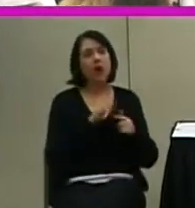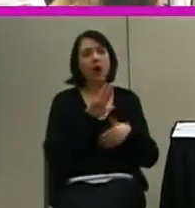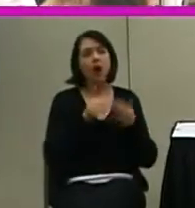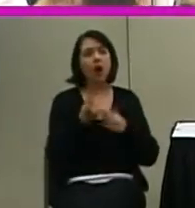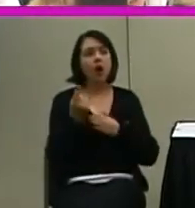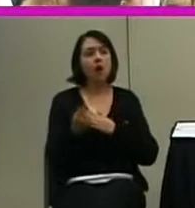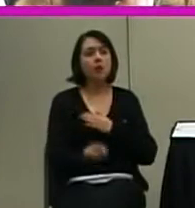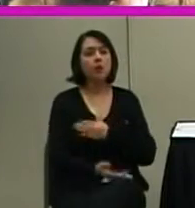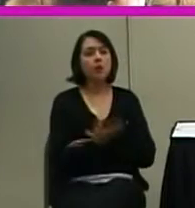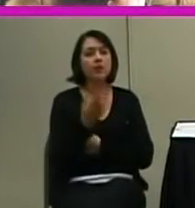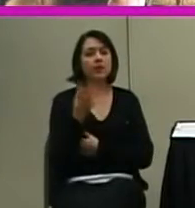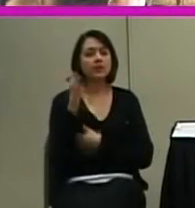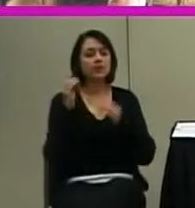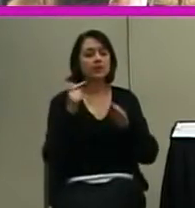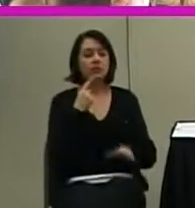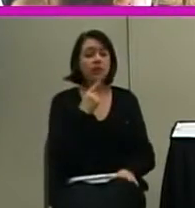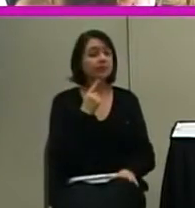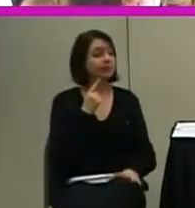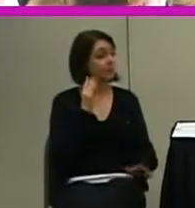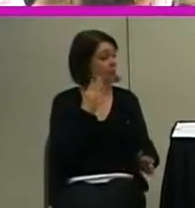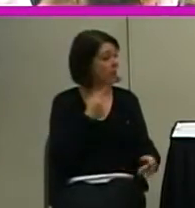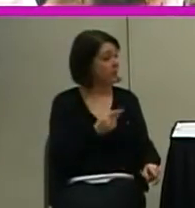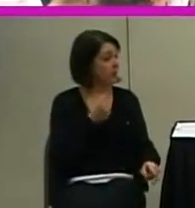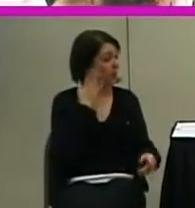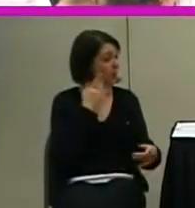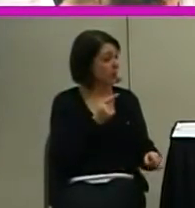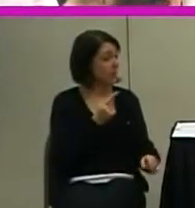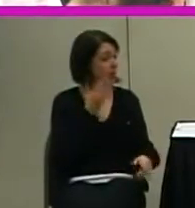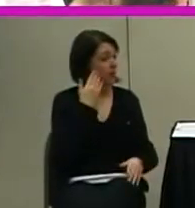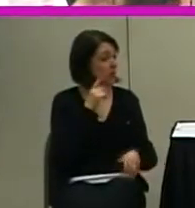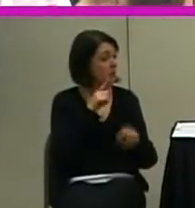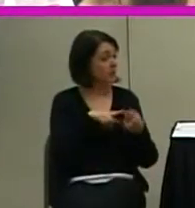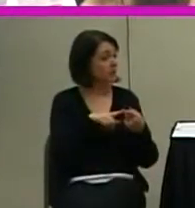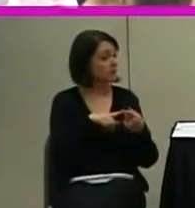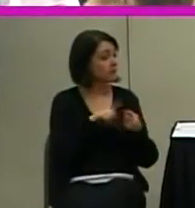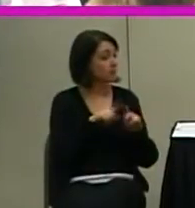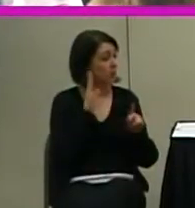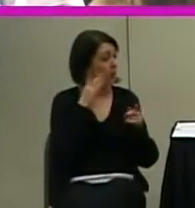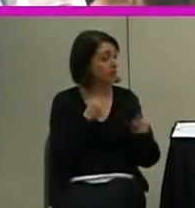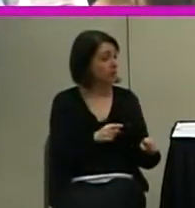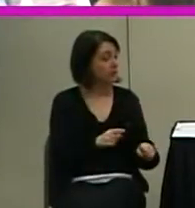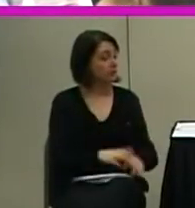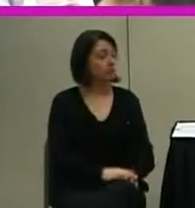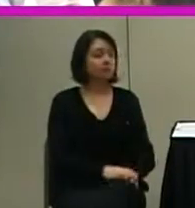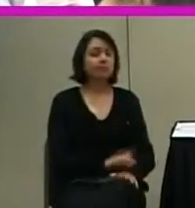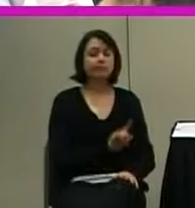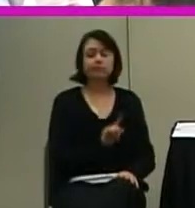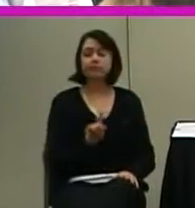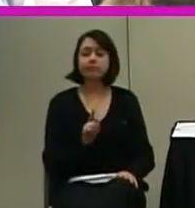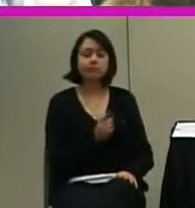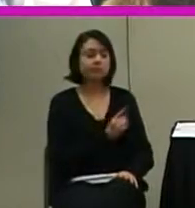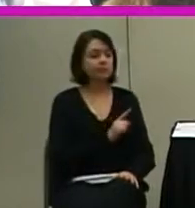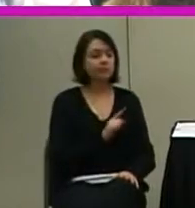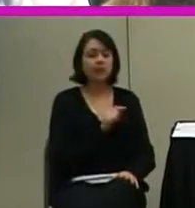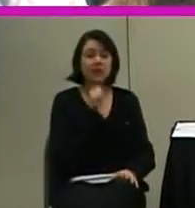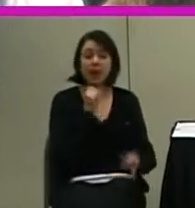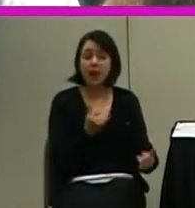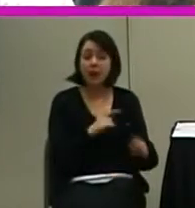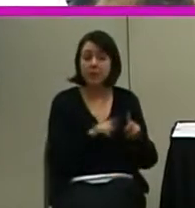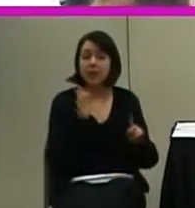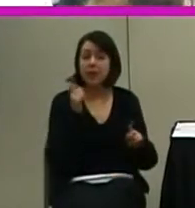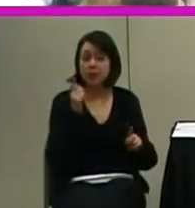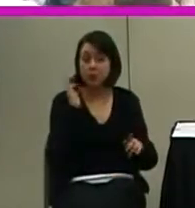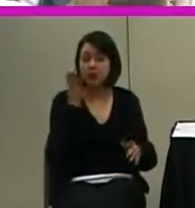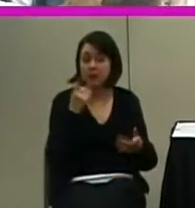teacher's walking by. It's coming soon. I'm not going to tell you when, but it's coming. And walking back by here. Oh, not now, but it's